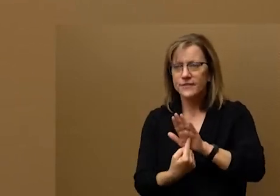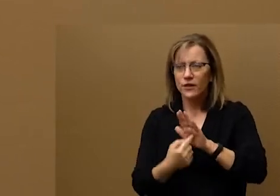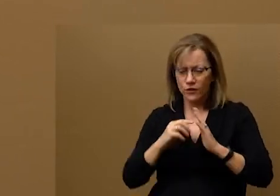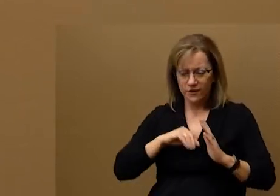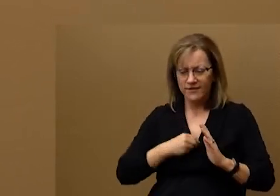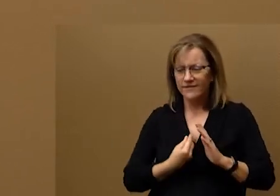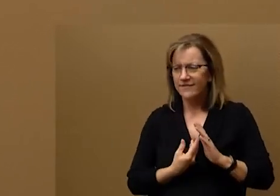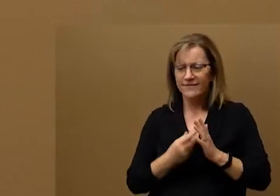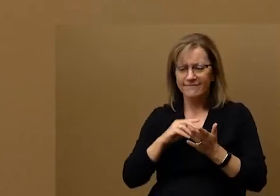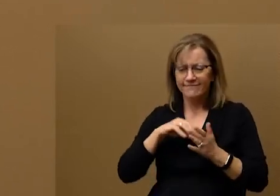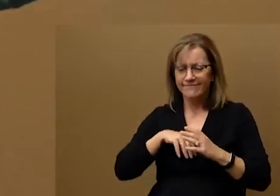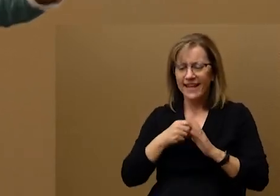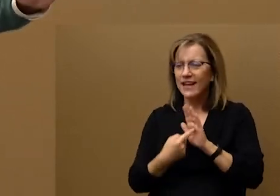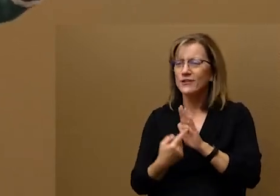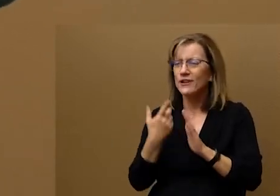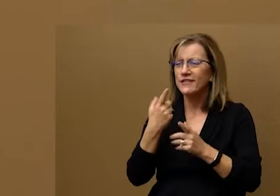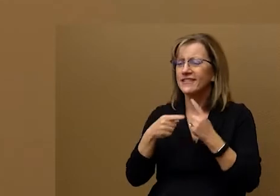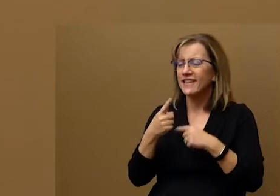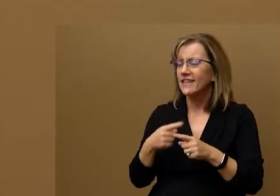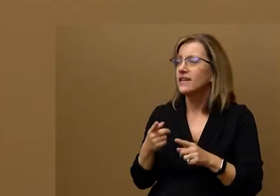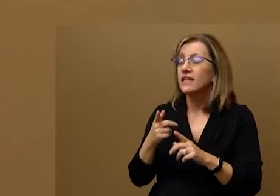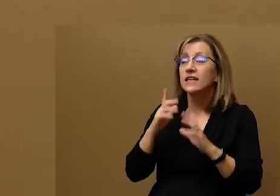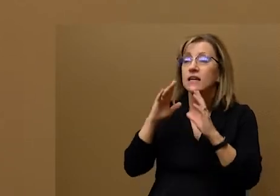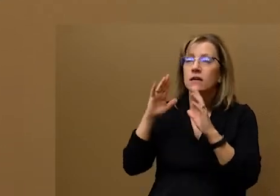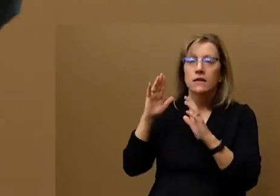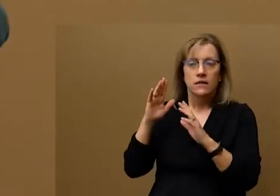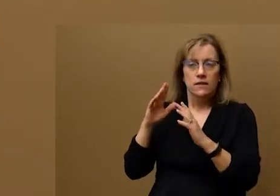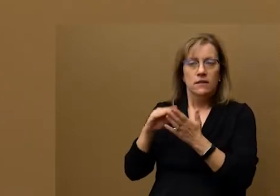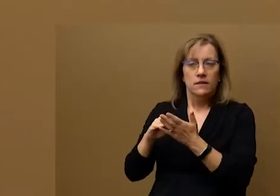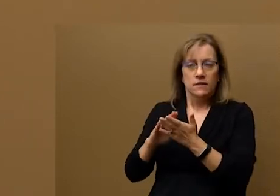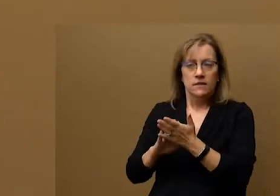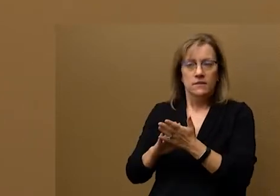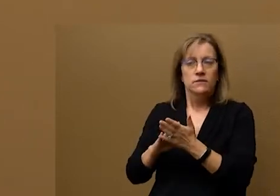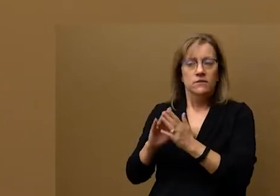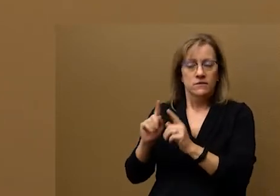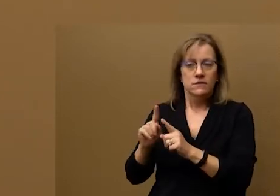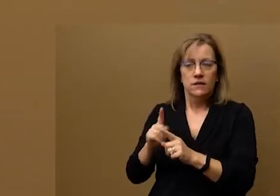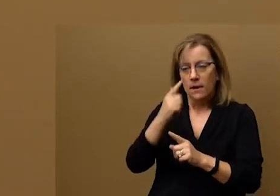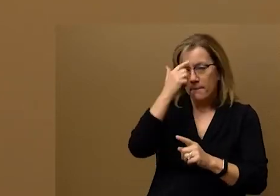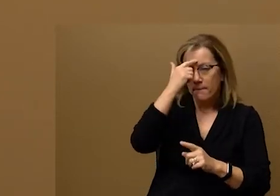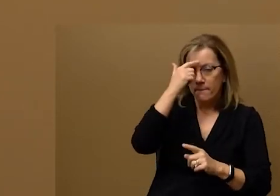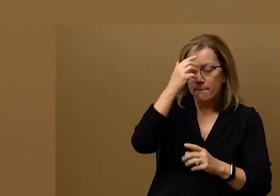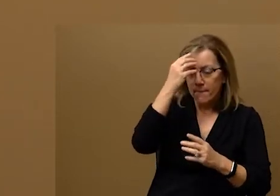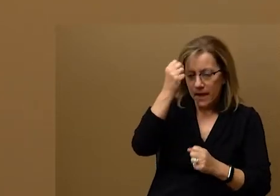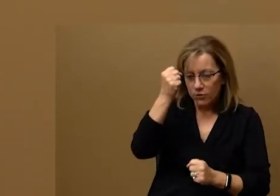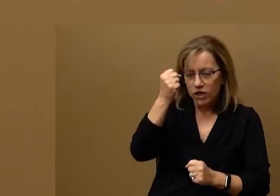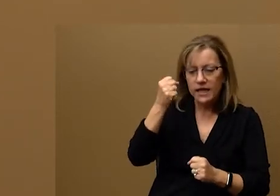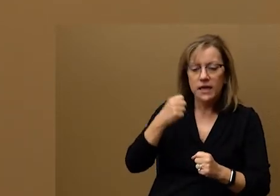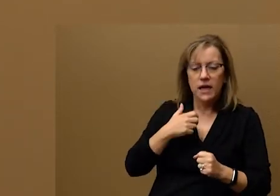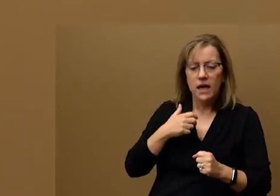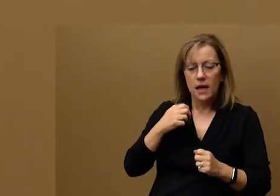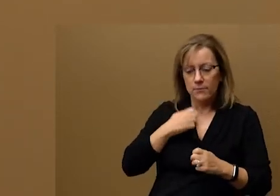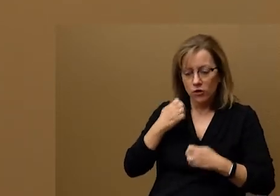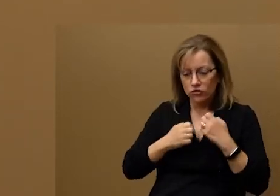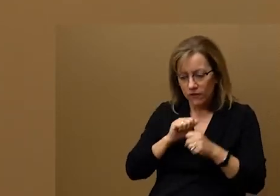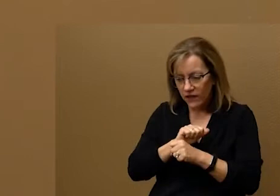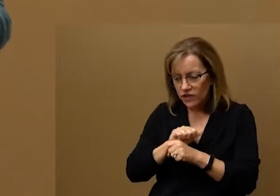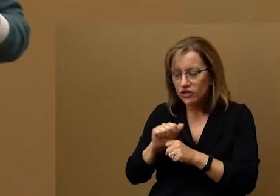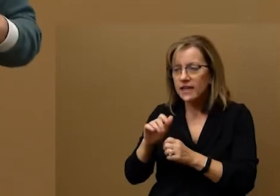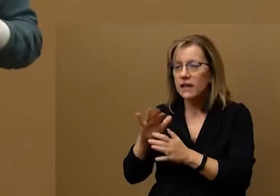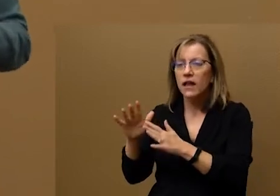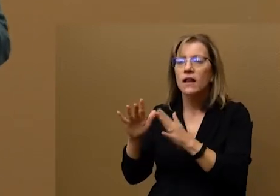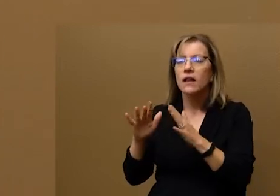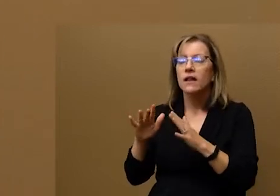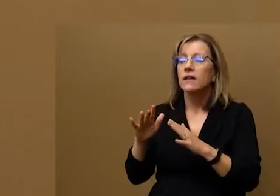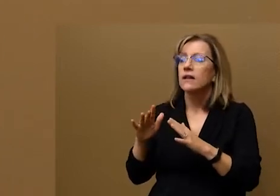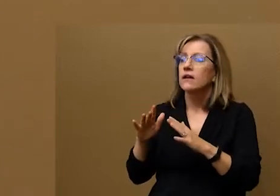put it at the top of your list. Top of your list for teaching about memory, mental functioning, emotional lives.